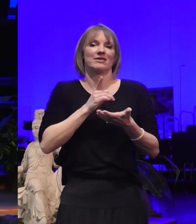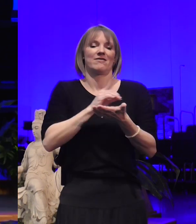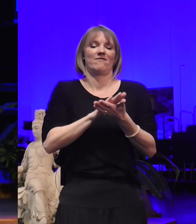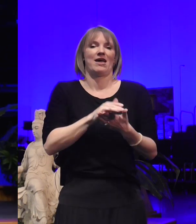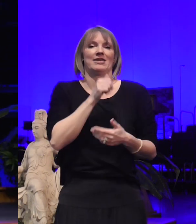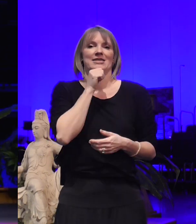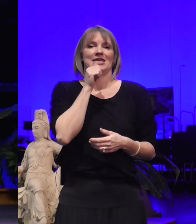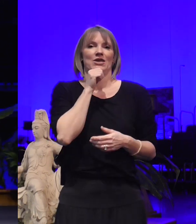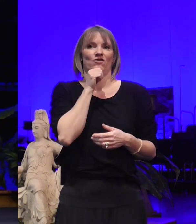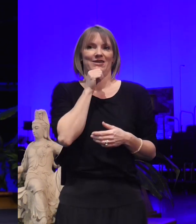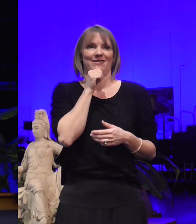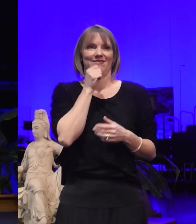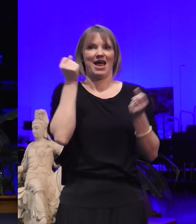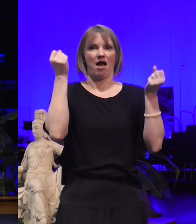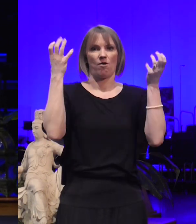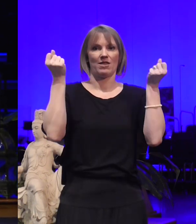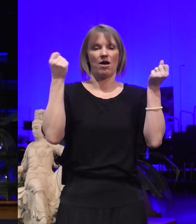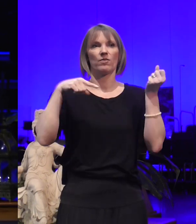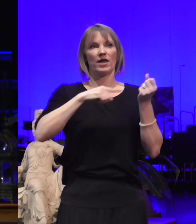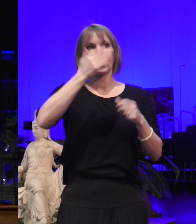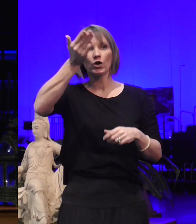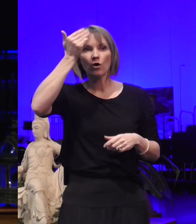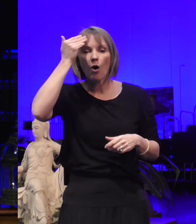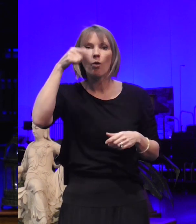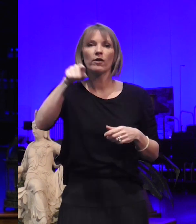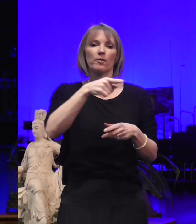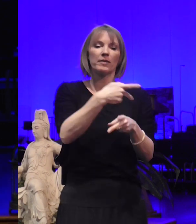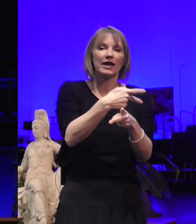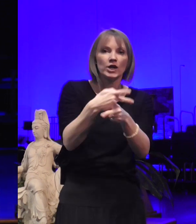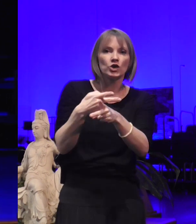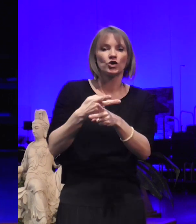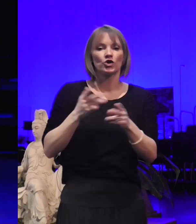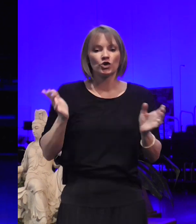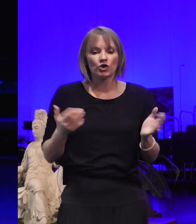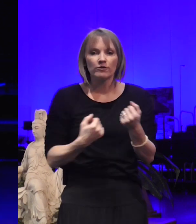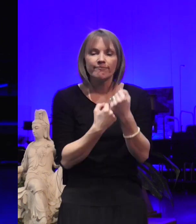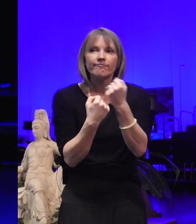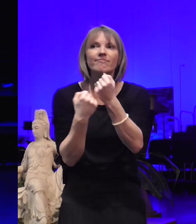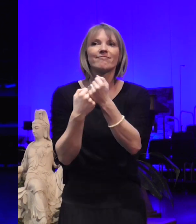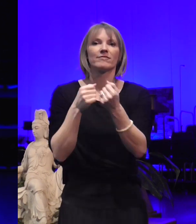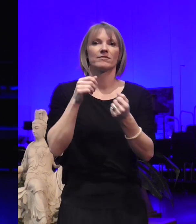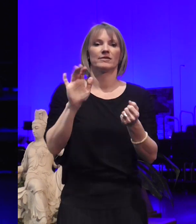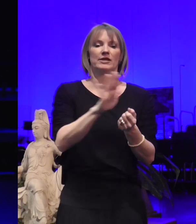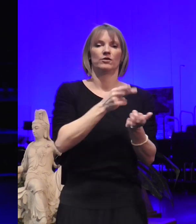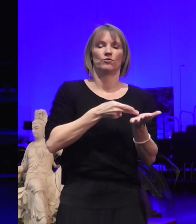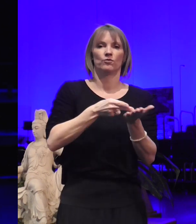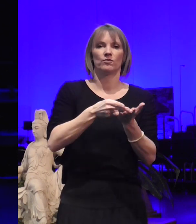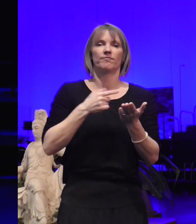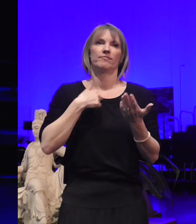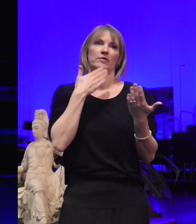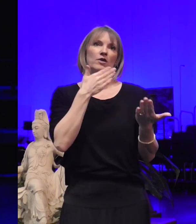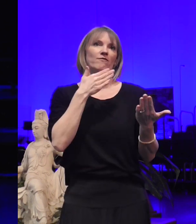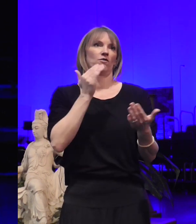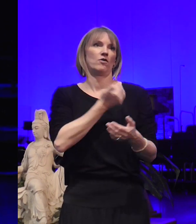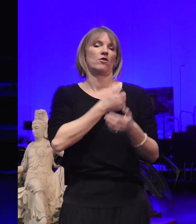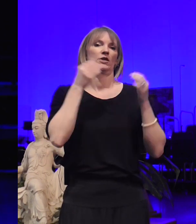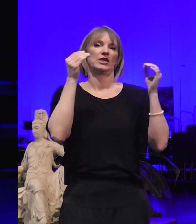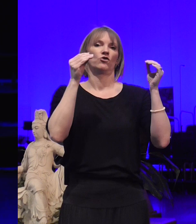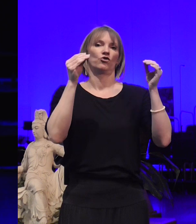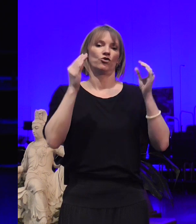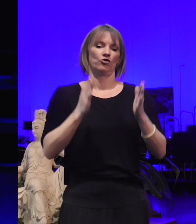secret out loud. They know and are being nurtured in the truth of that. And so I'm so grateful to our